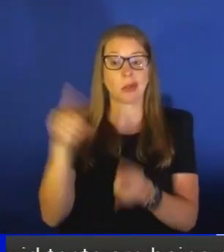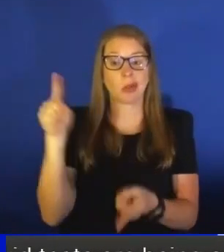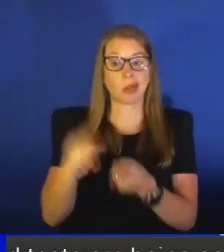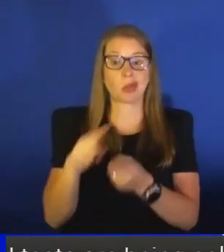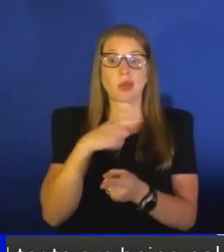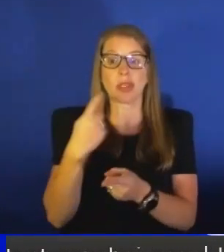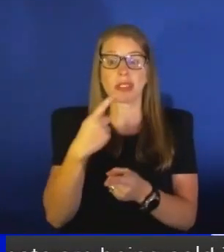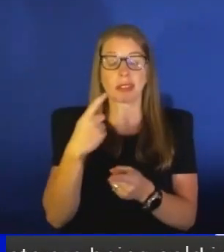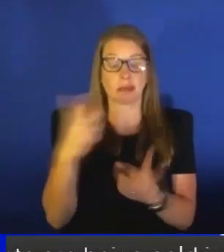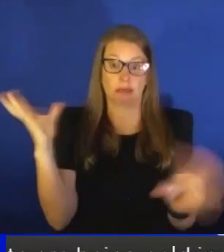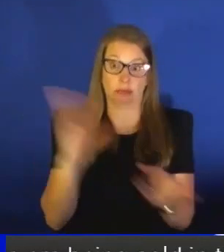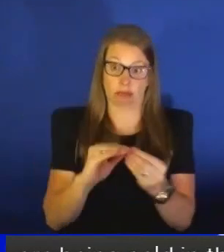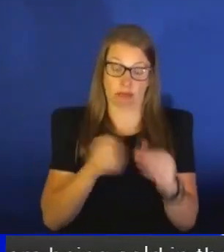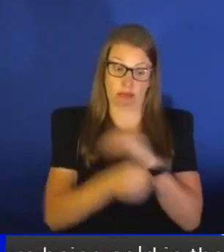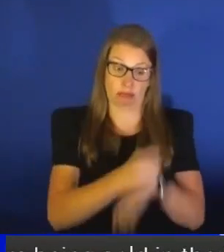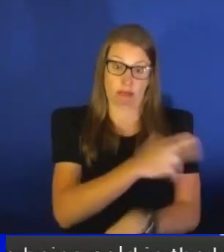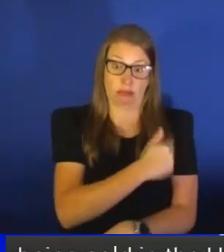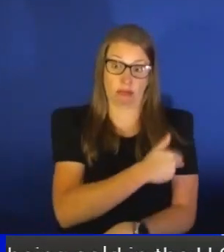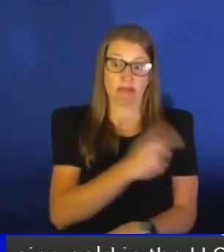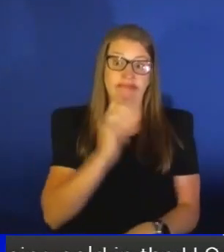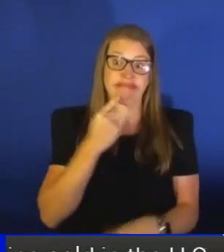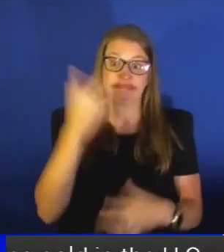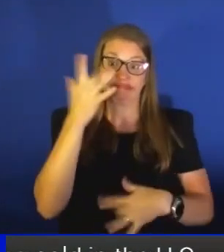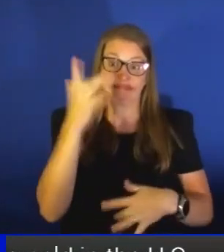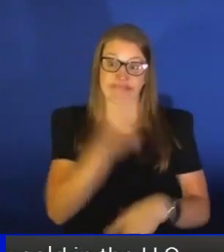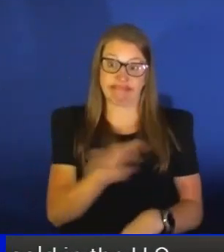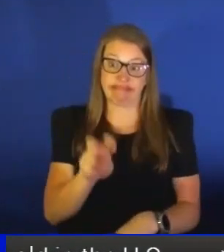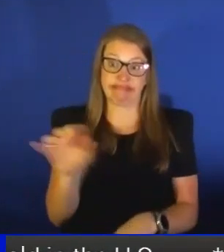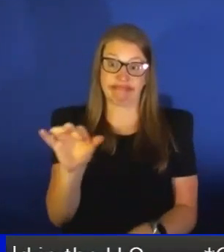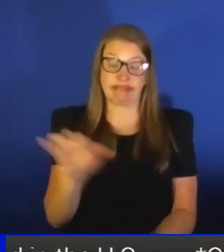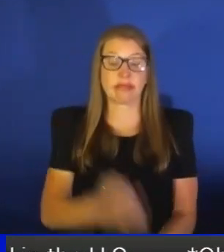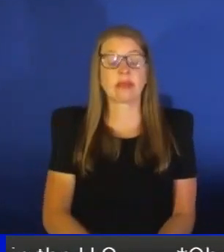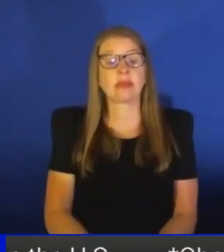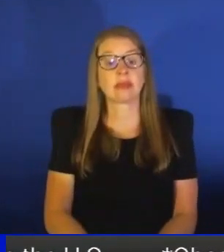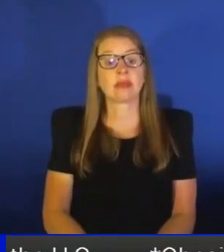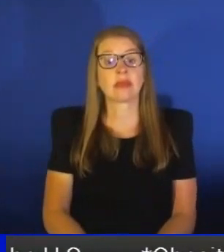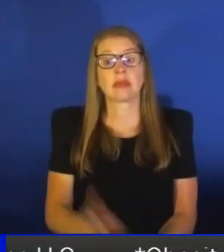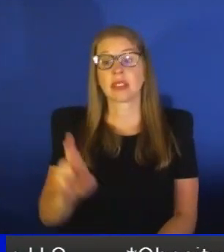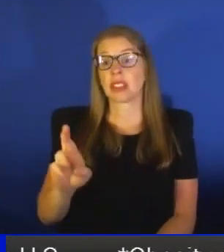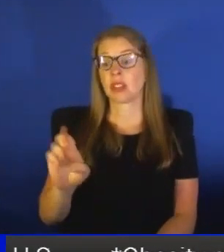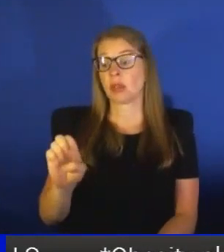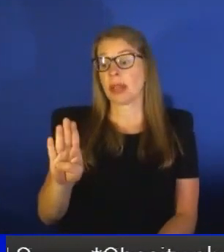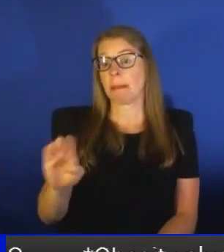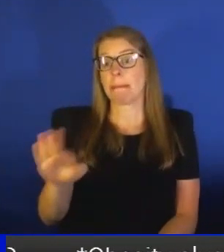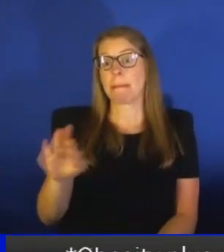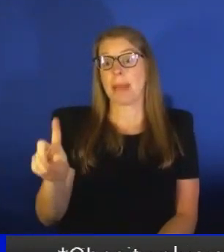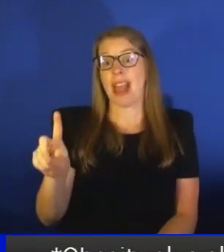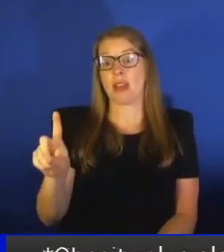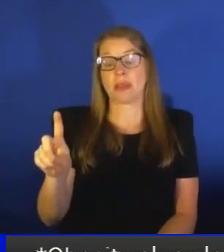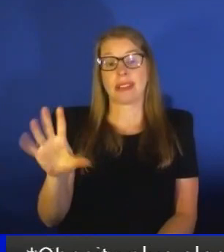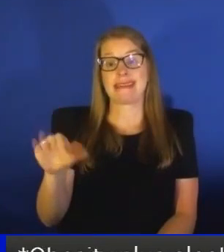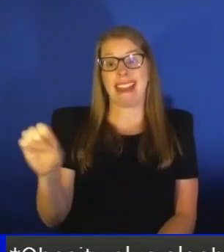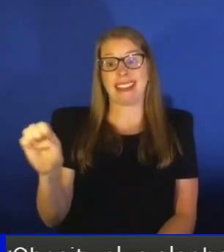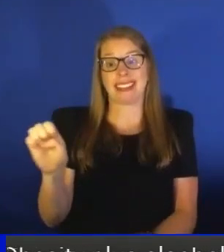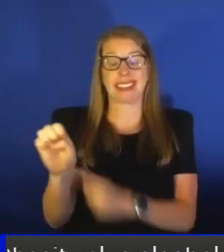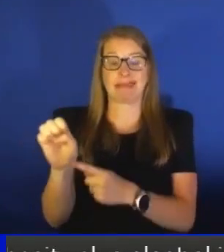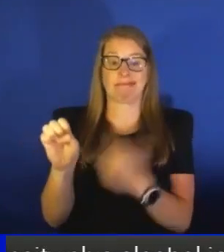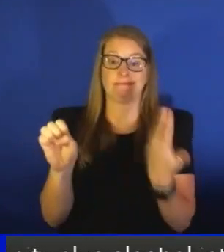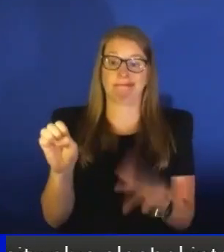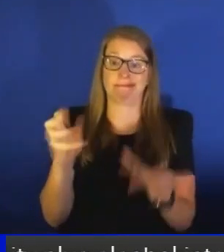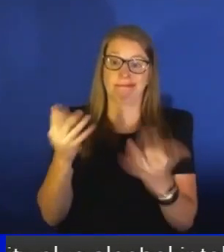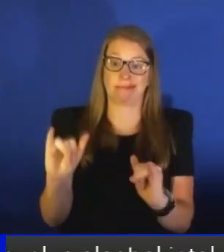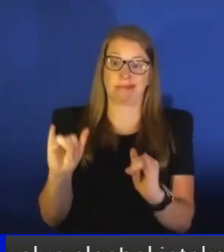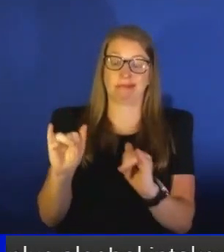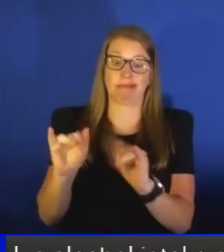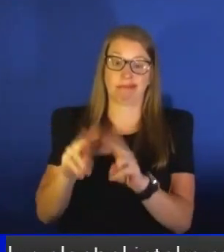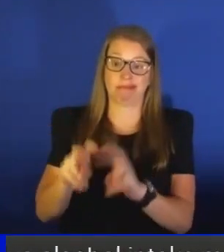and severe disease. And even in those rebound cases that we have seen, again, we don't know the full details, But what I've seen is that none of